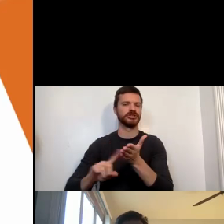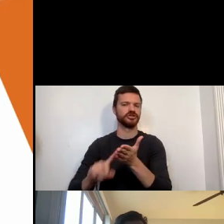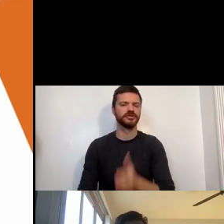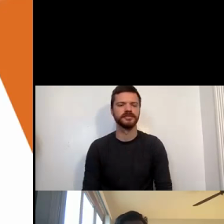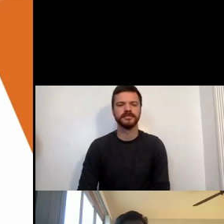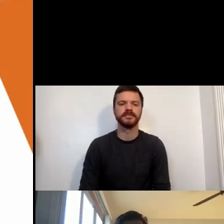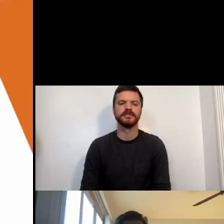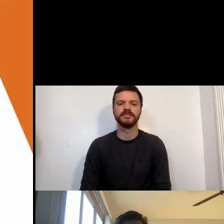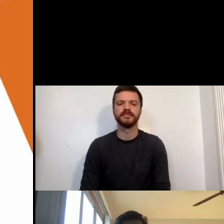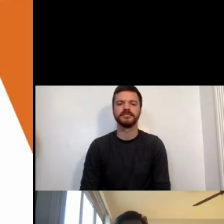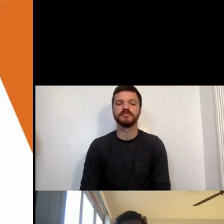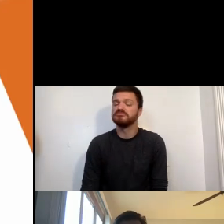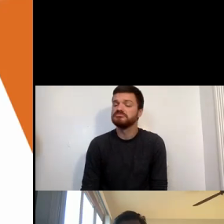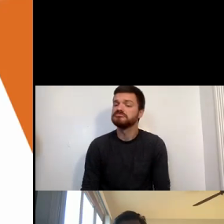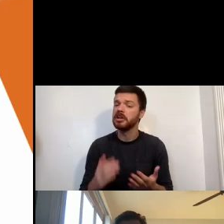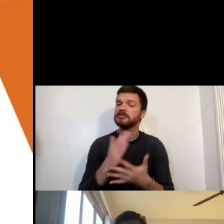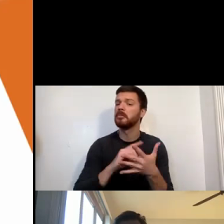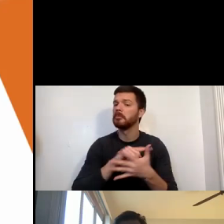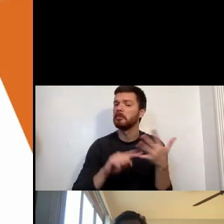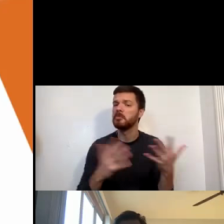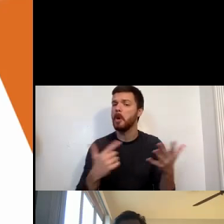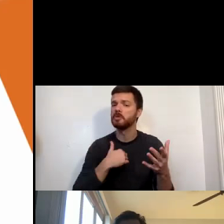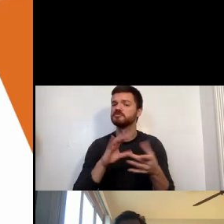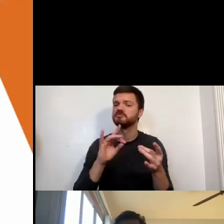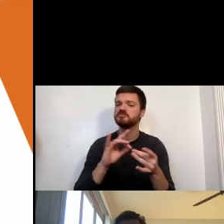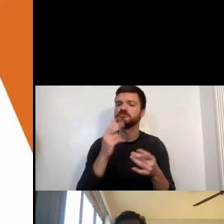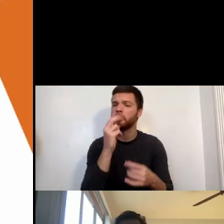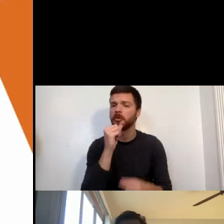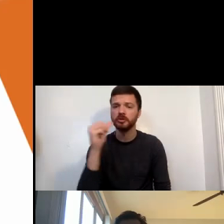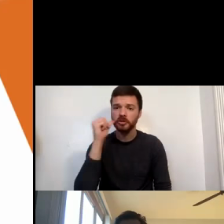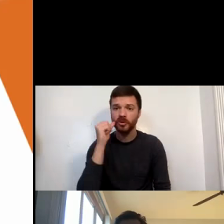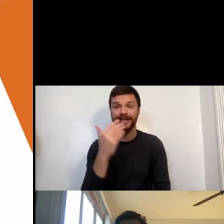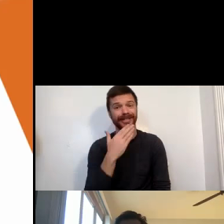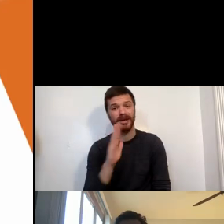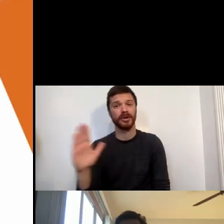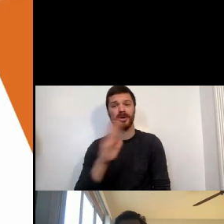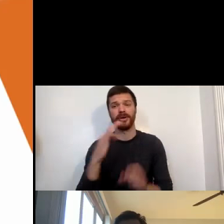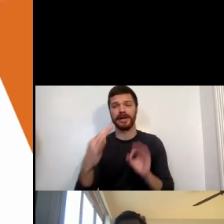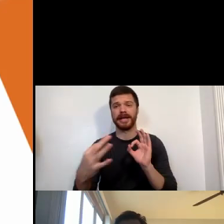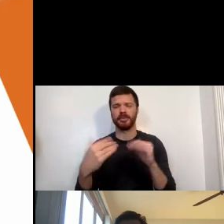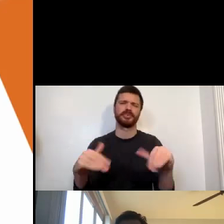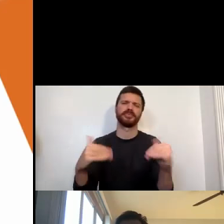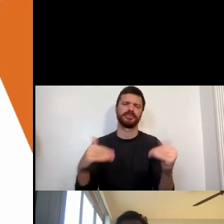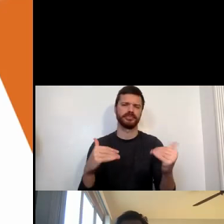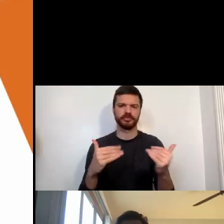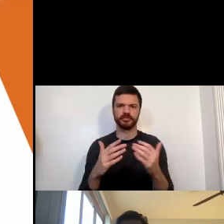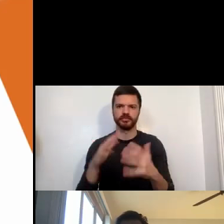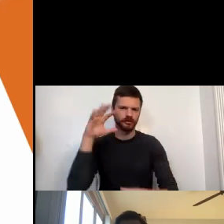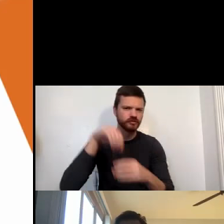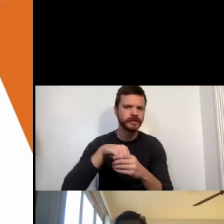So those are just some of the things that we heard. Thank you for all of your input. I thought it was a great interactive first day. I'd like to